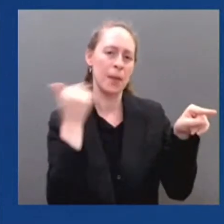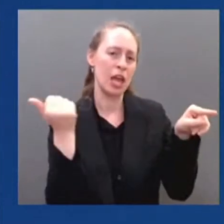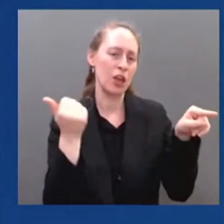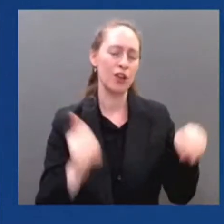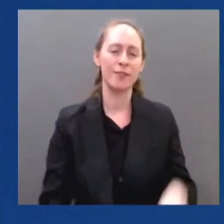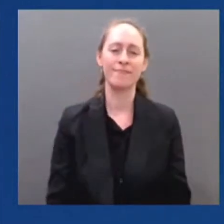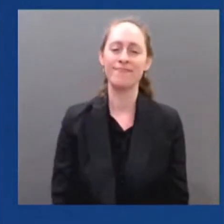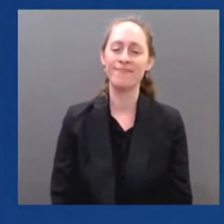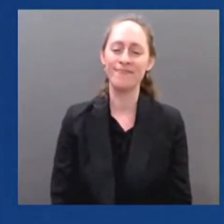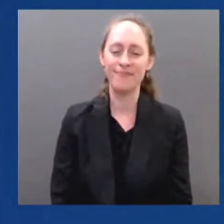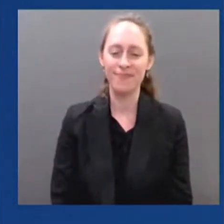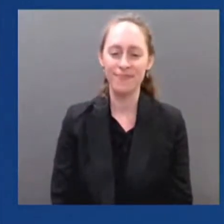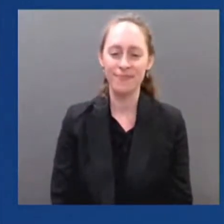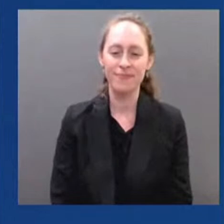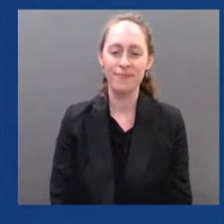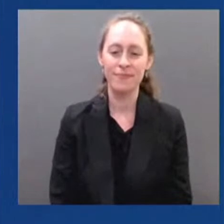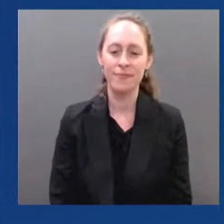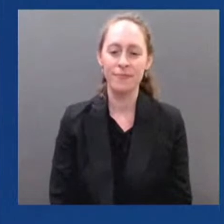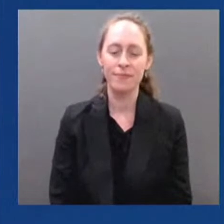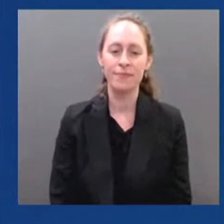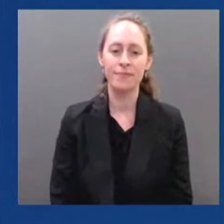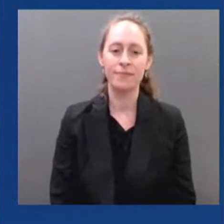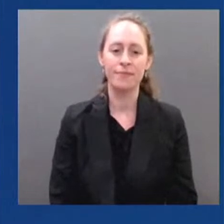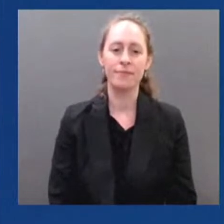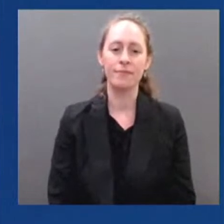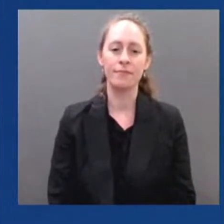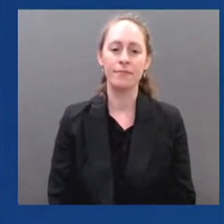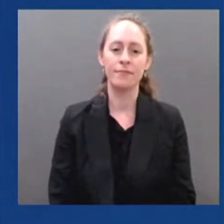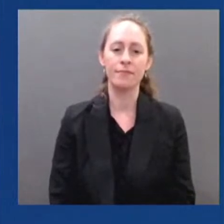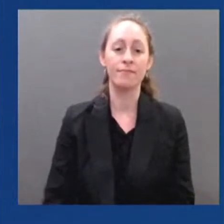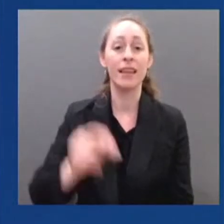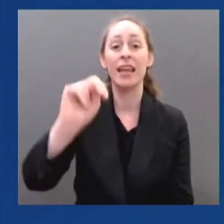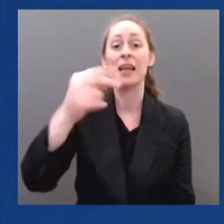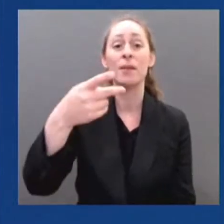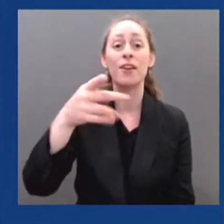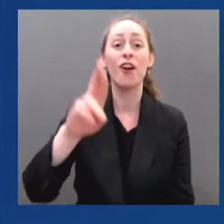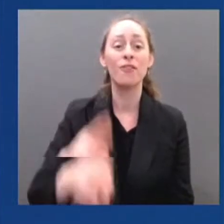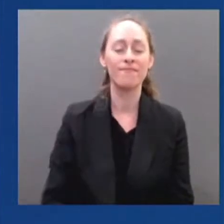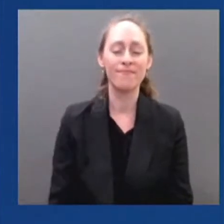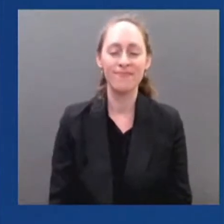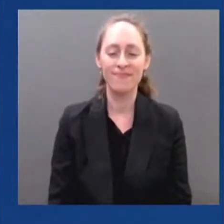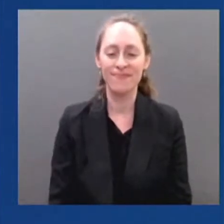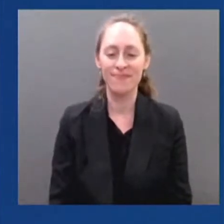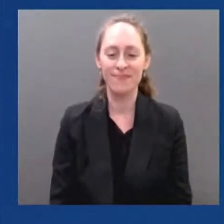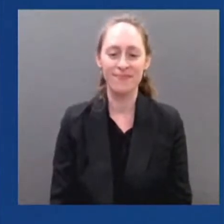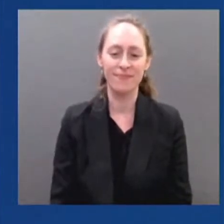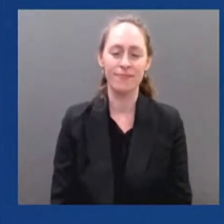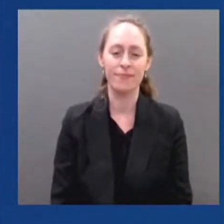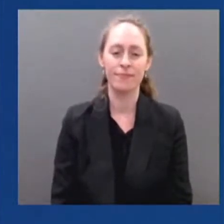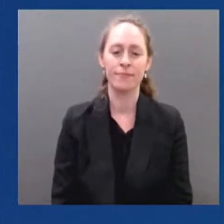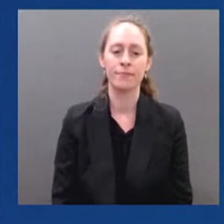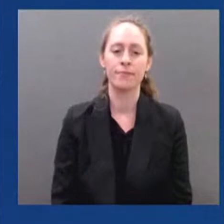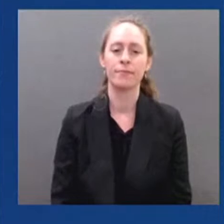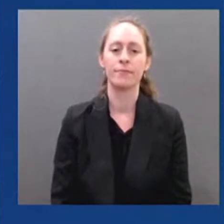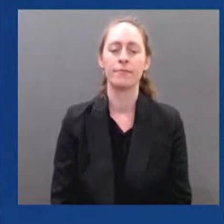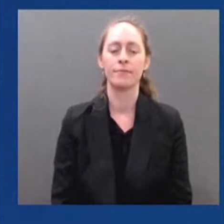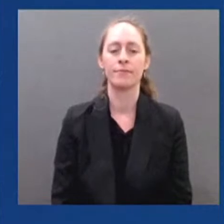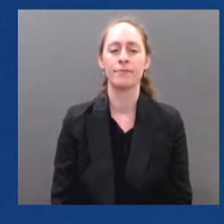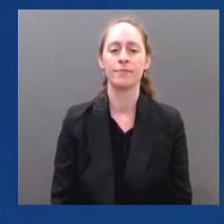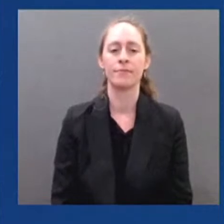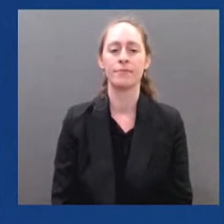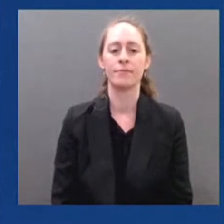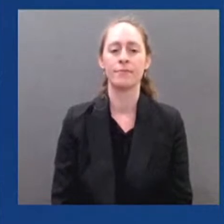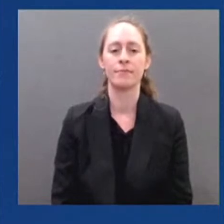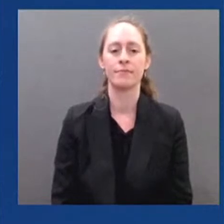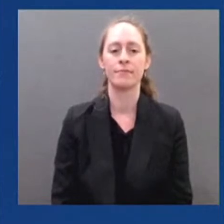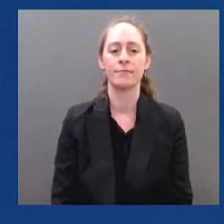Thanks for taking my question. President Biden was recently asked if there is enough supply of vaccines for these